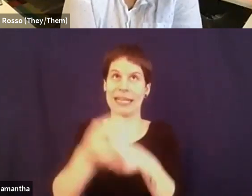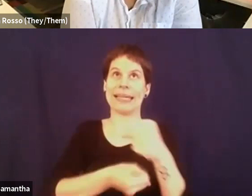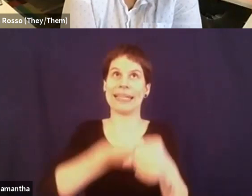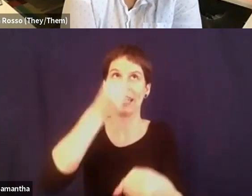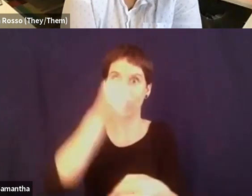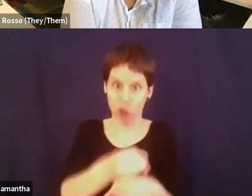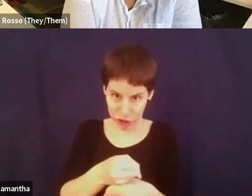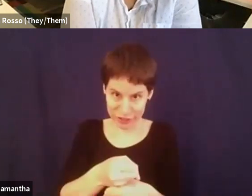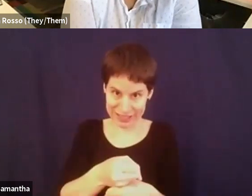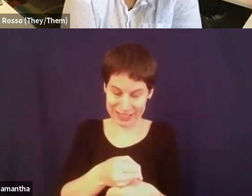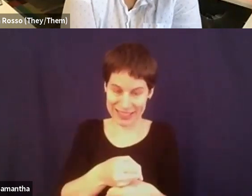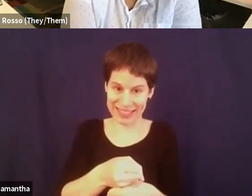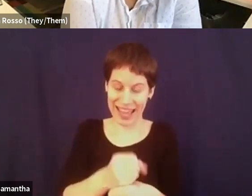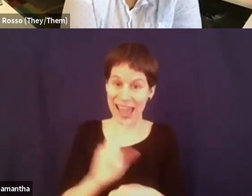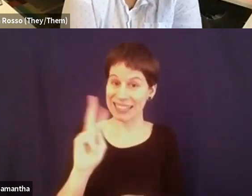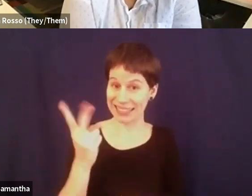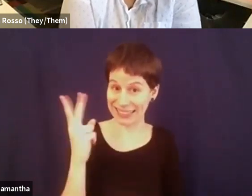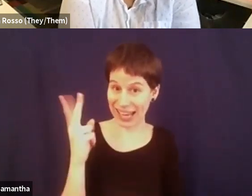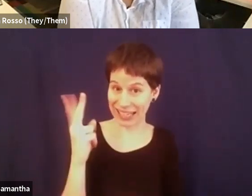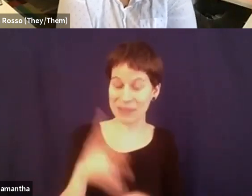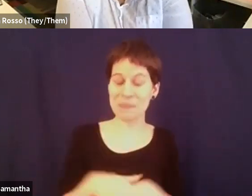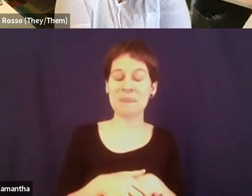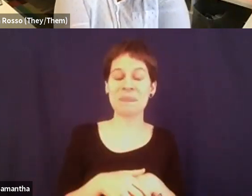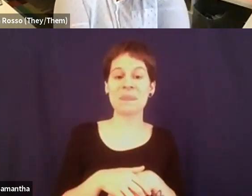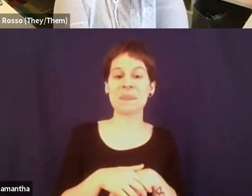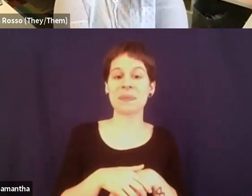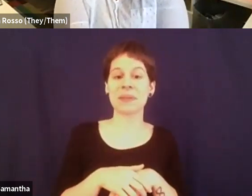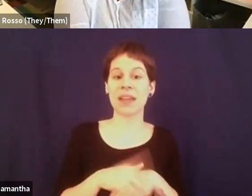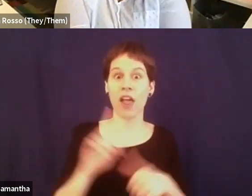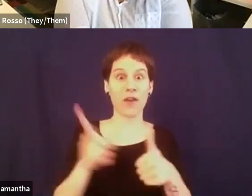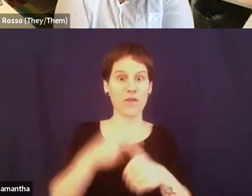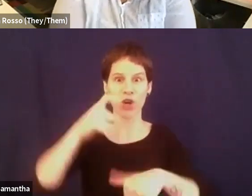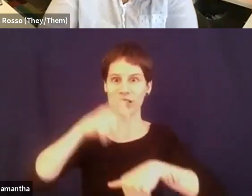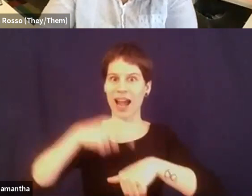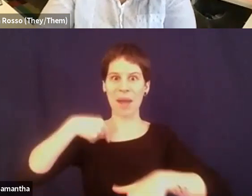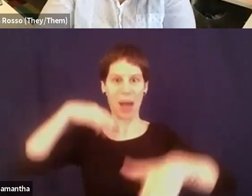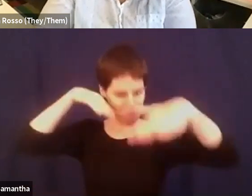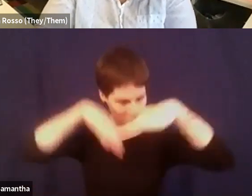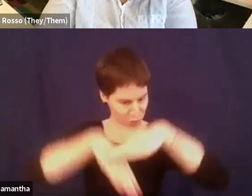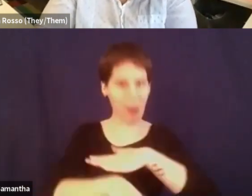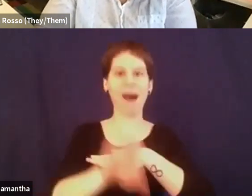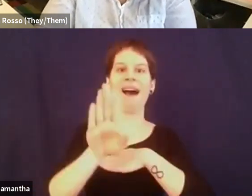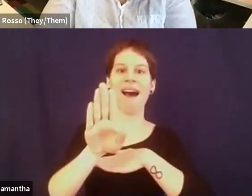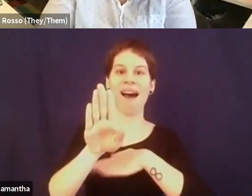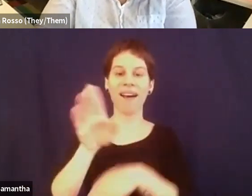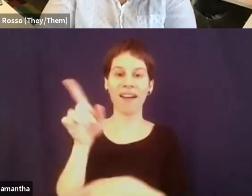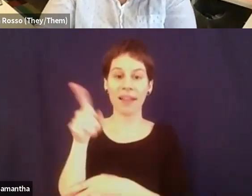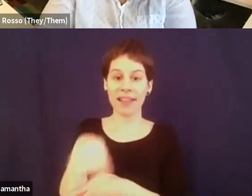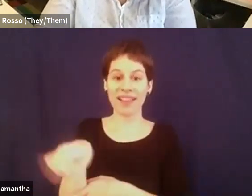of all, the first time I like just walking through the door, you